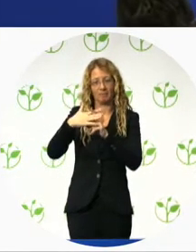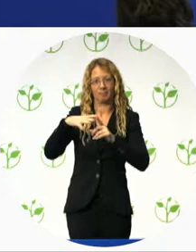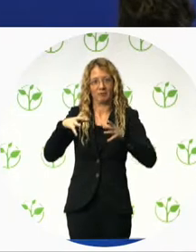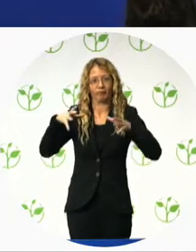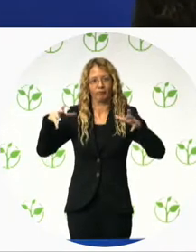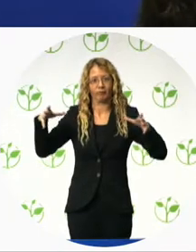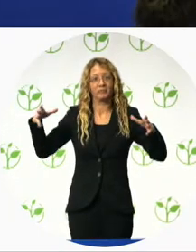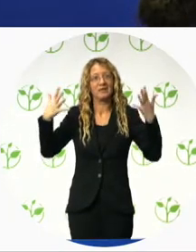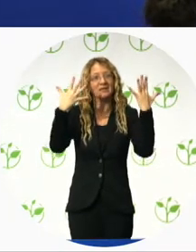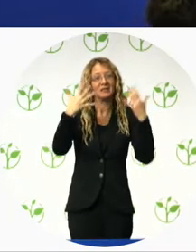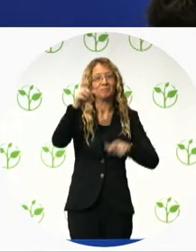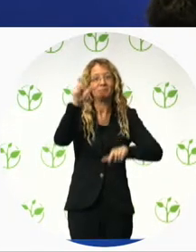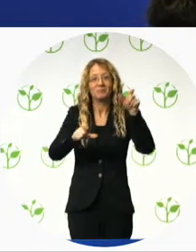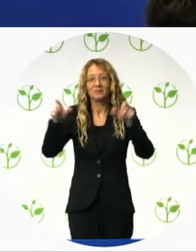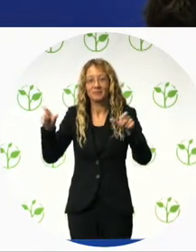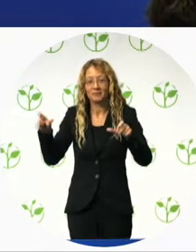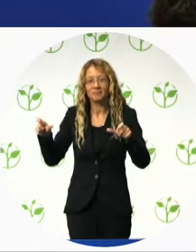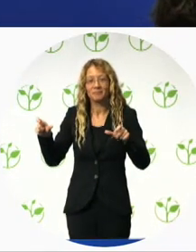8, but I did this a while ago.